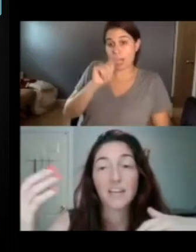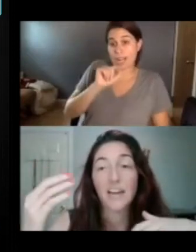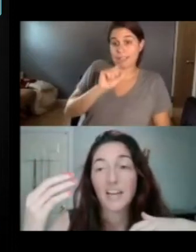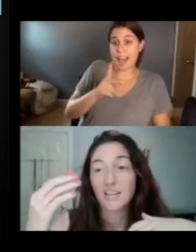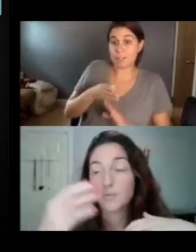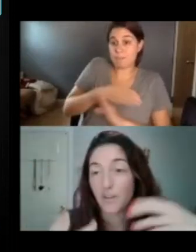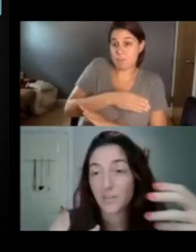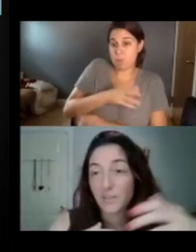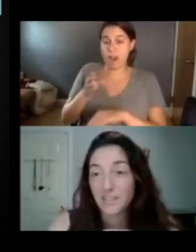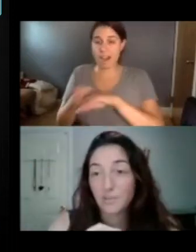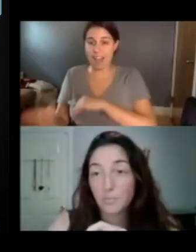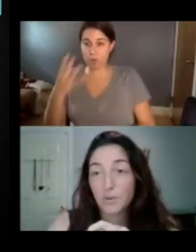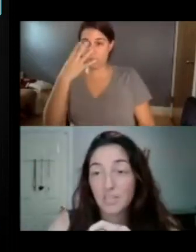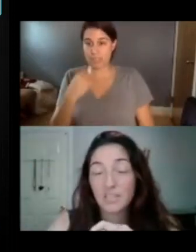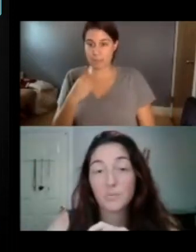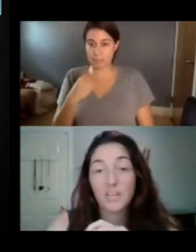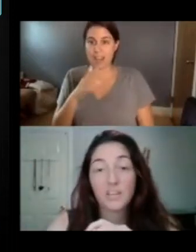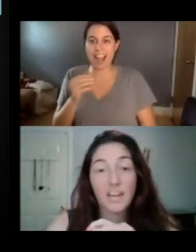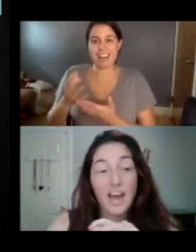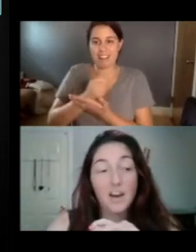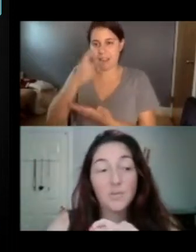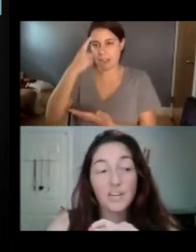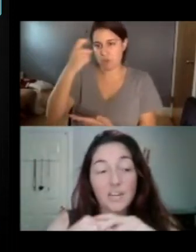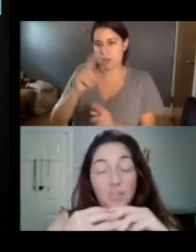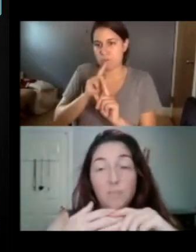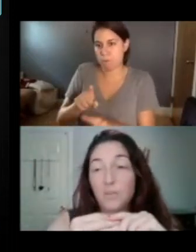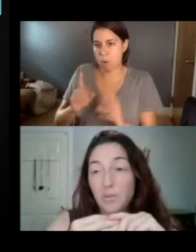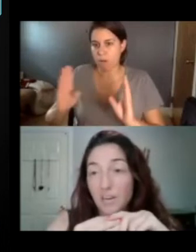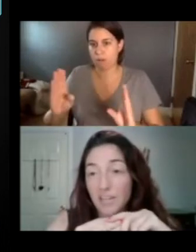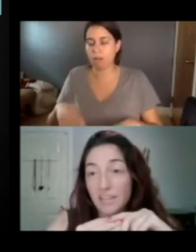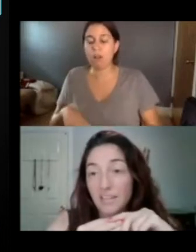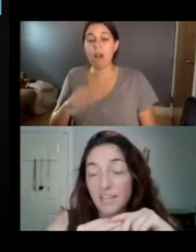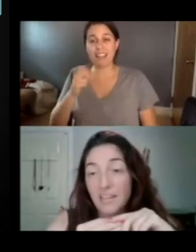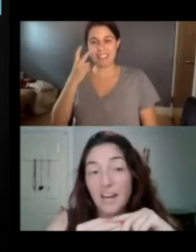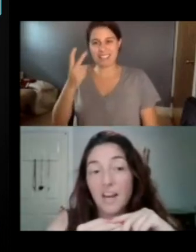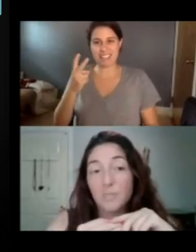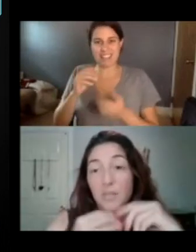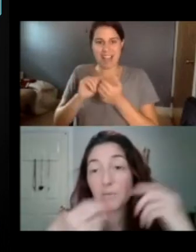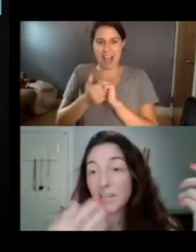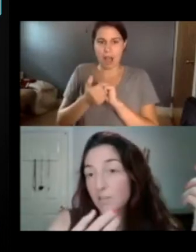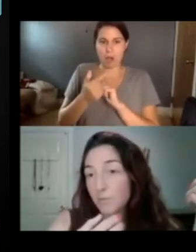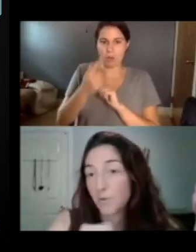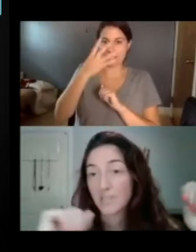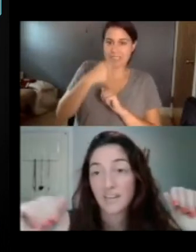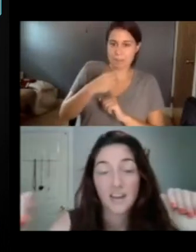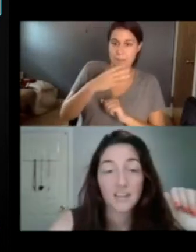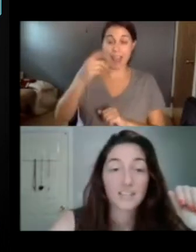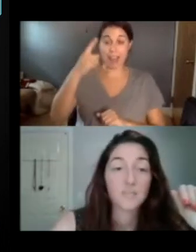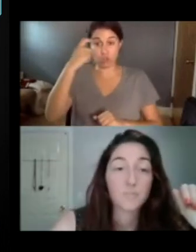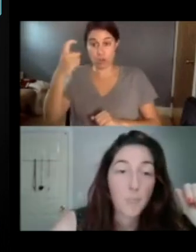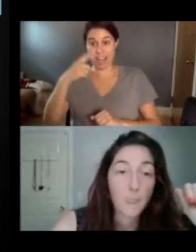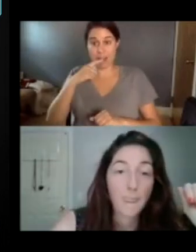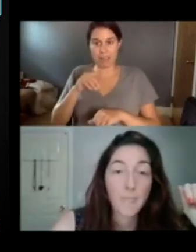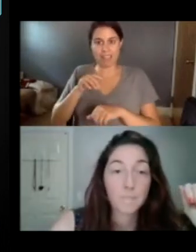sleep. And we also collected dream reports. So we can look at how sleep and dream content is related to performance on a